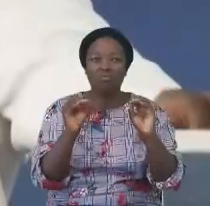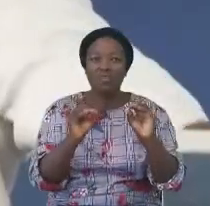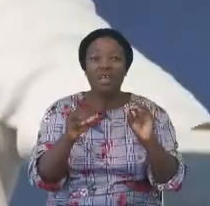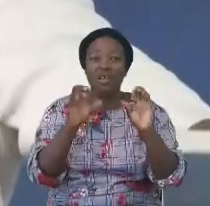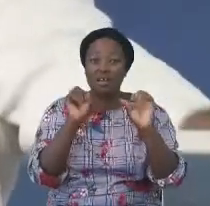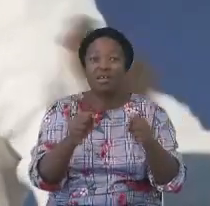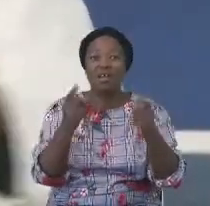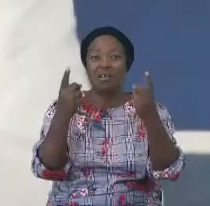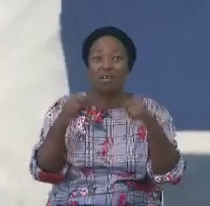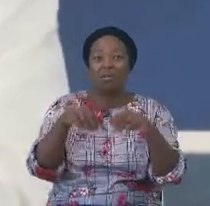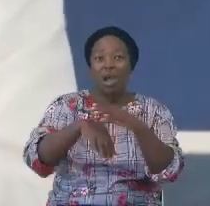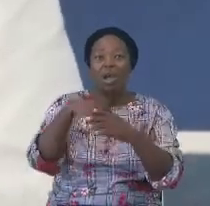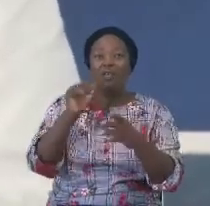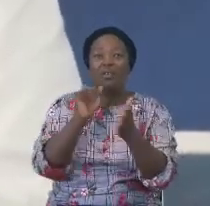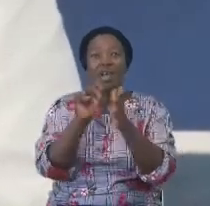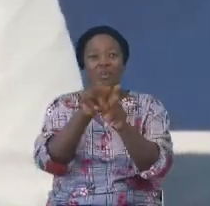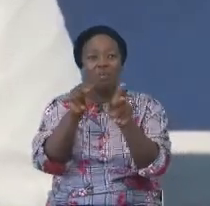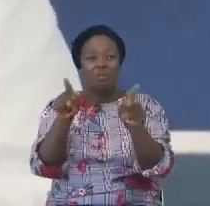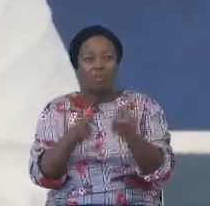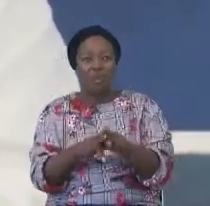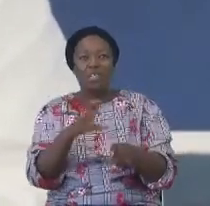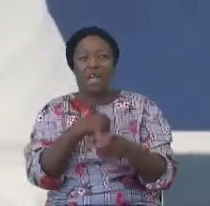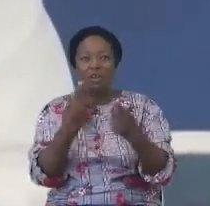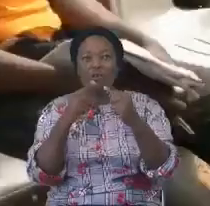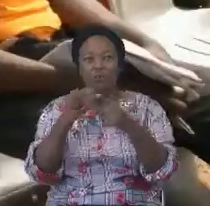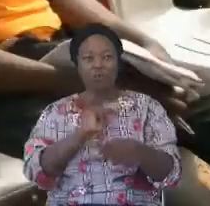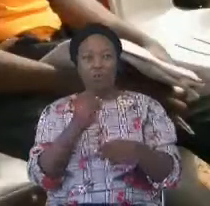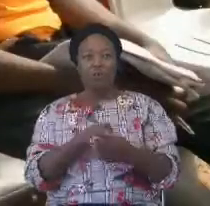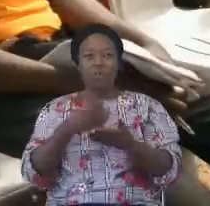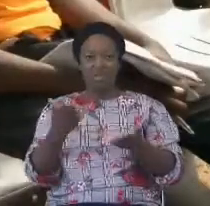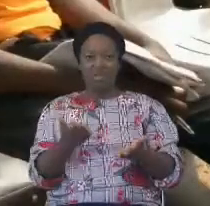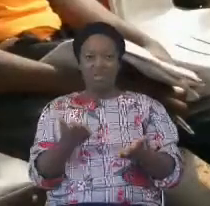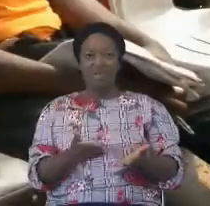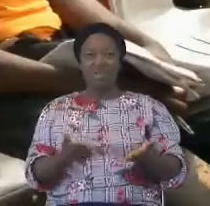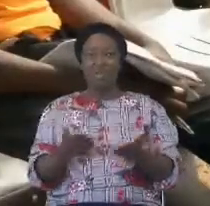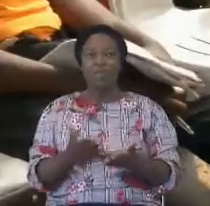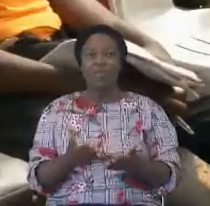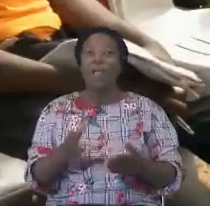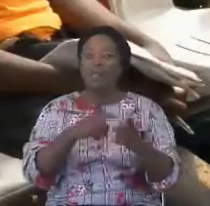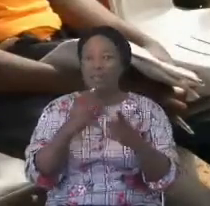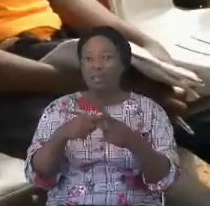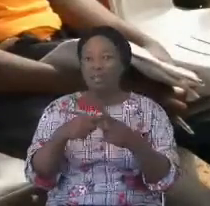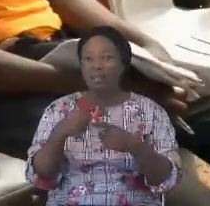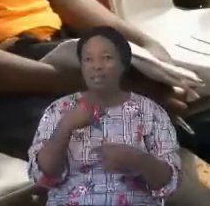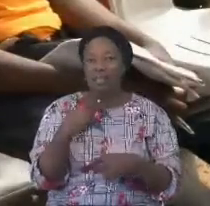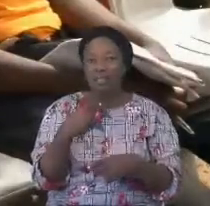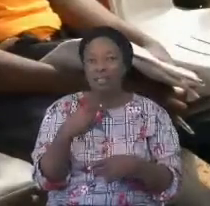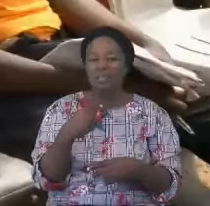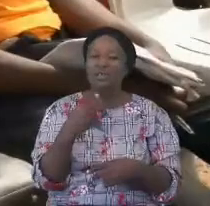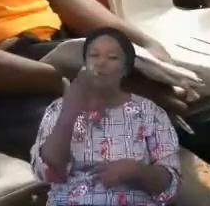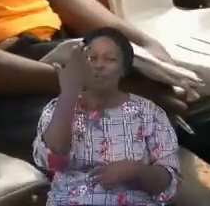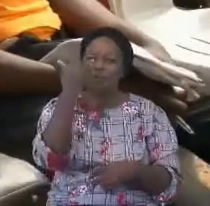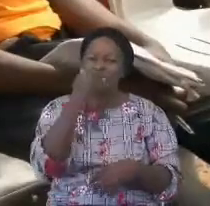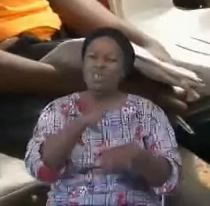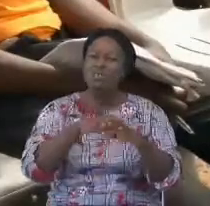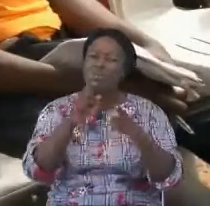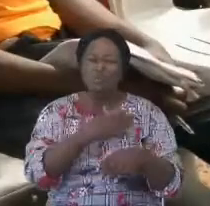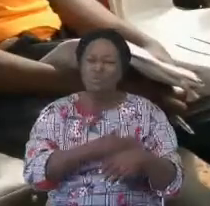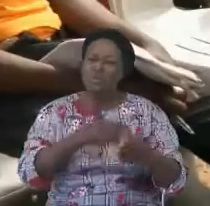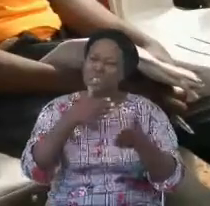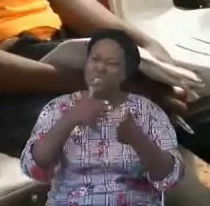wants the water of life. No one can come out of that place and come to us